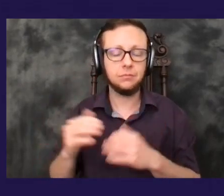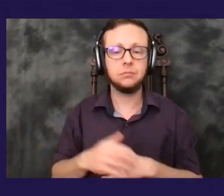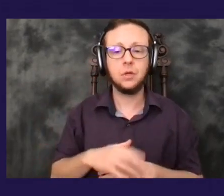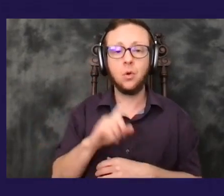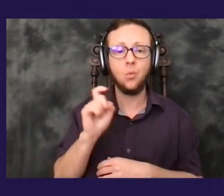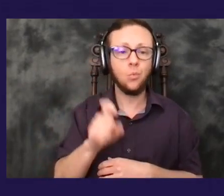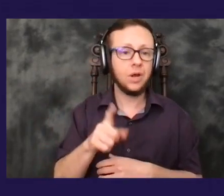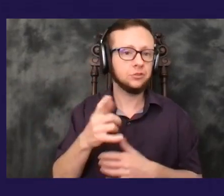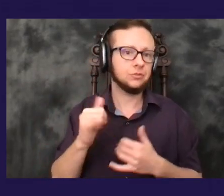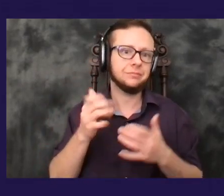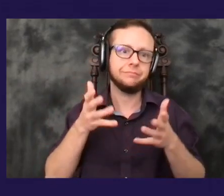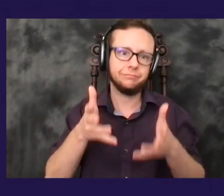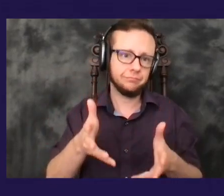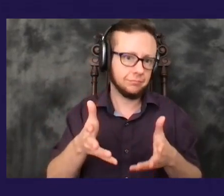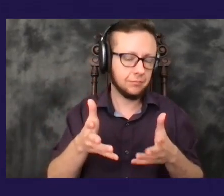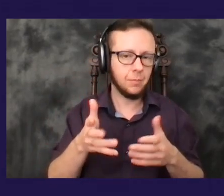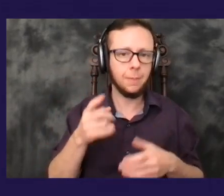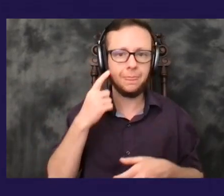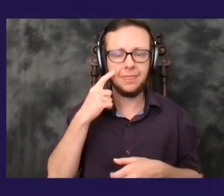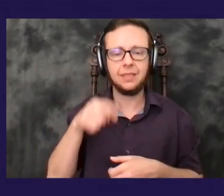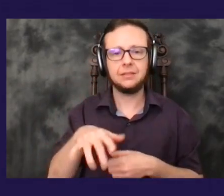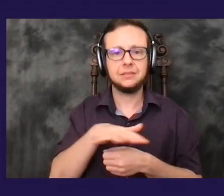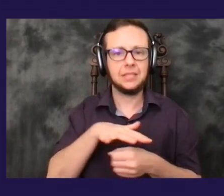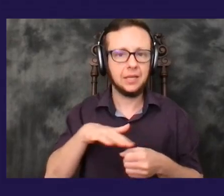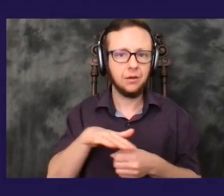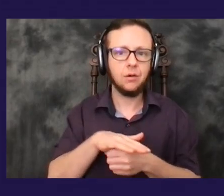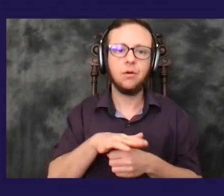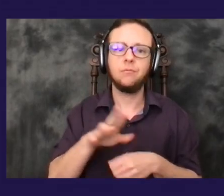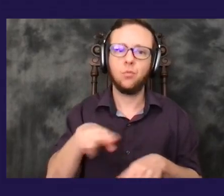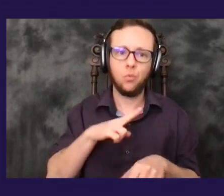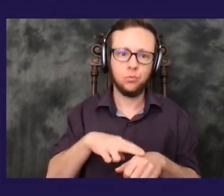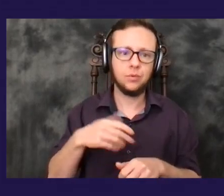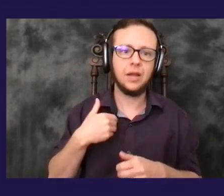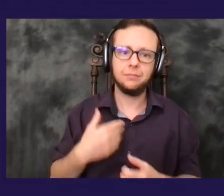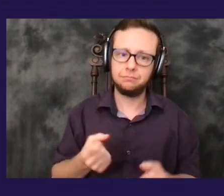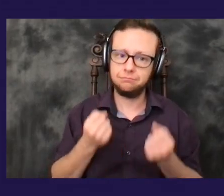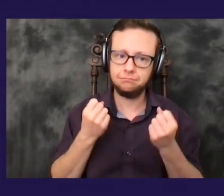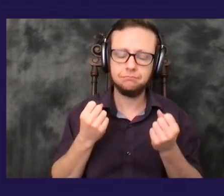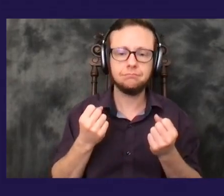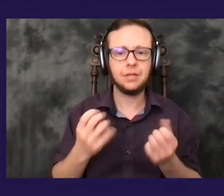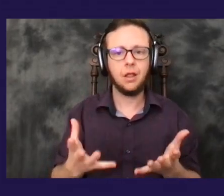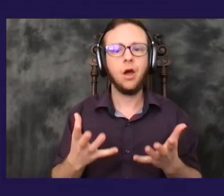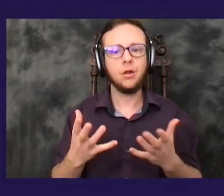think in this area, it's nascent. There's a great deal of controversy.